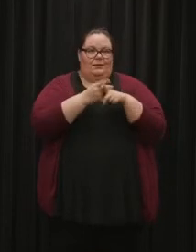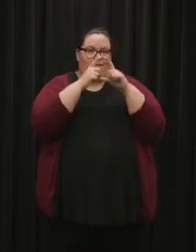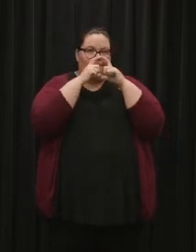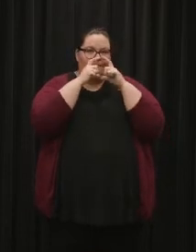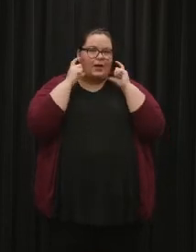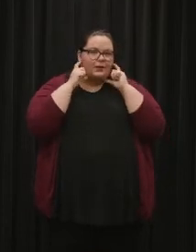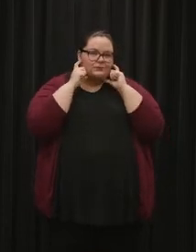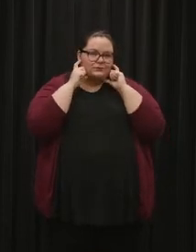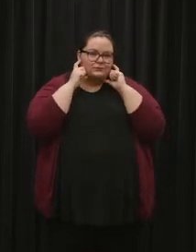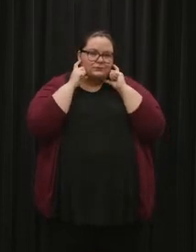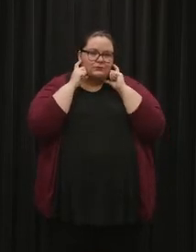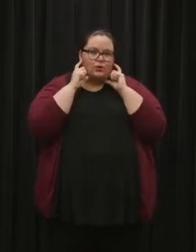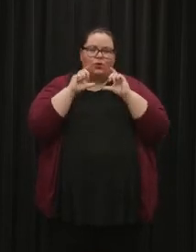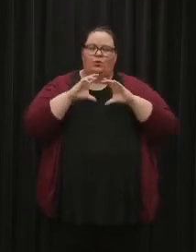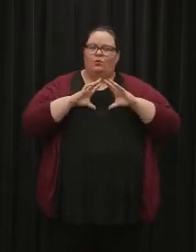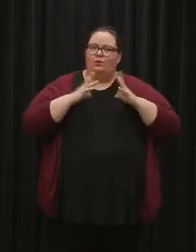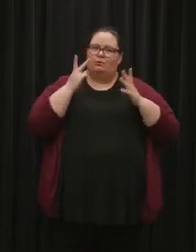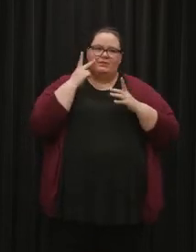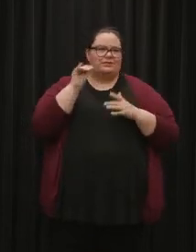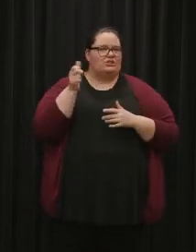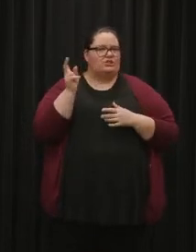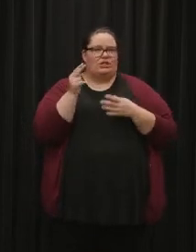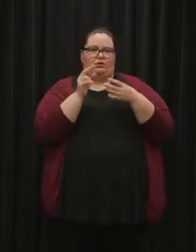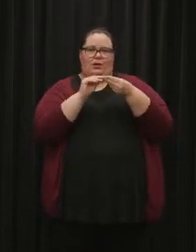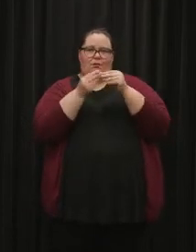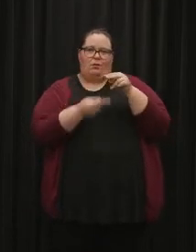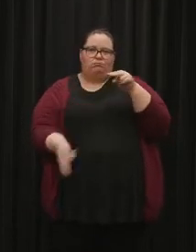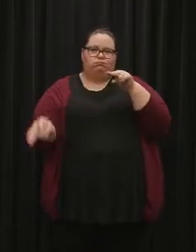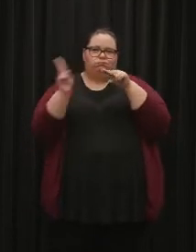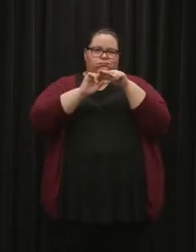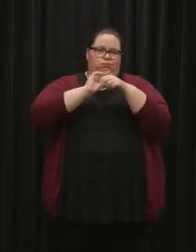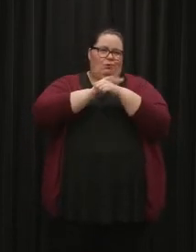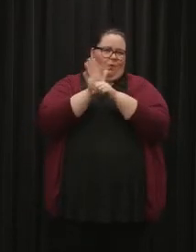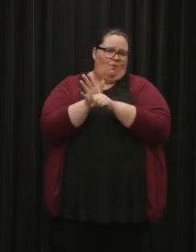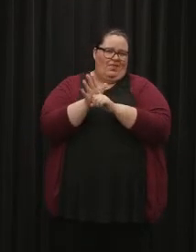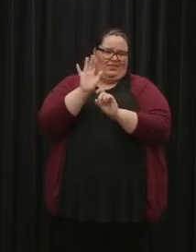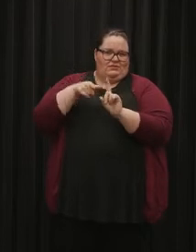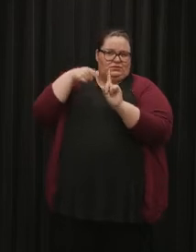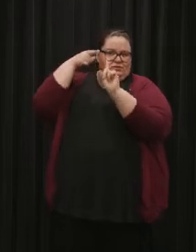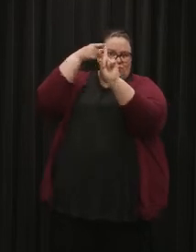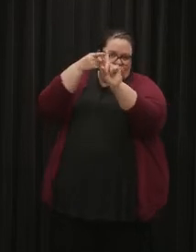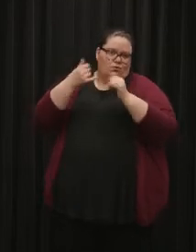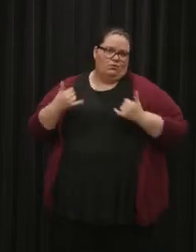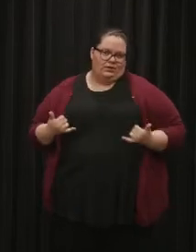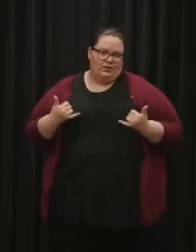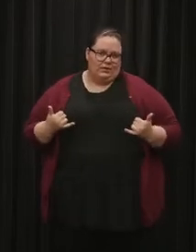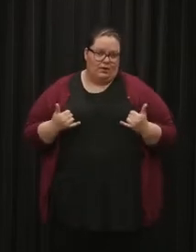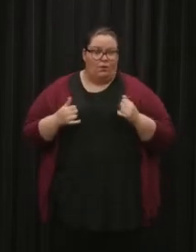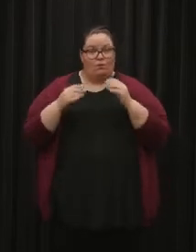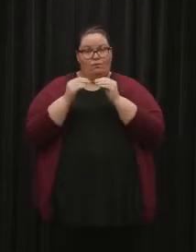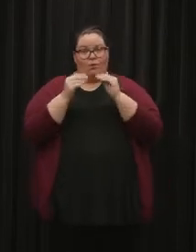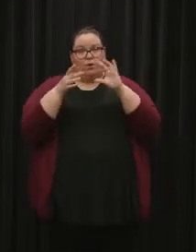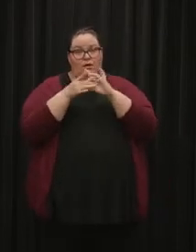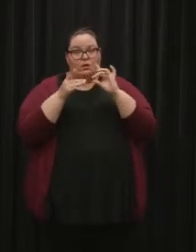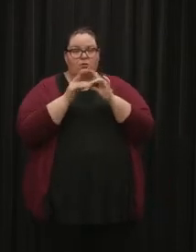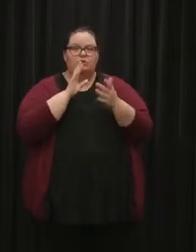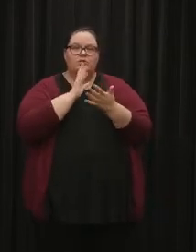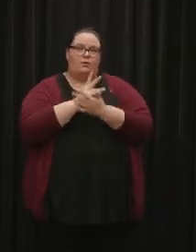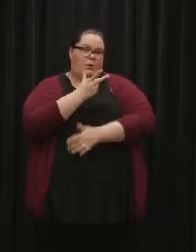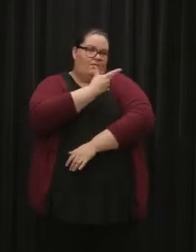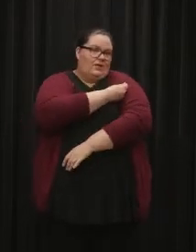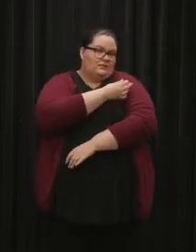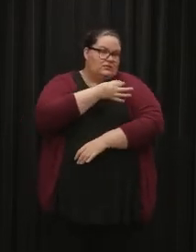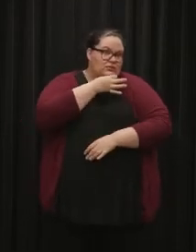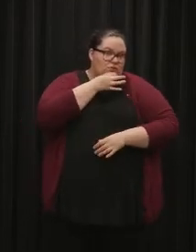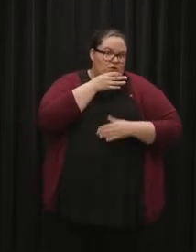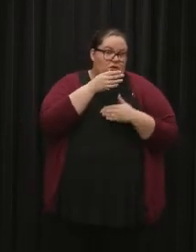can avoid a surge of new cases in January. That is the whole point right now. We have some more messages about the vaccine coming up,